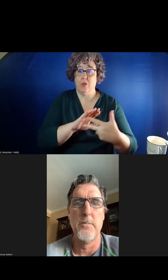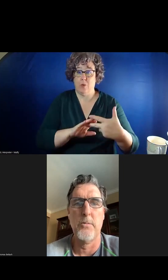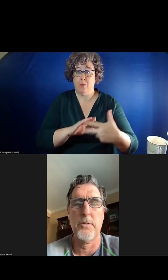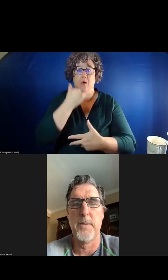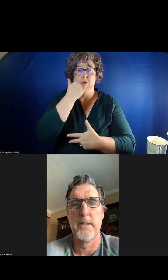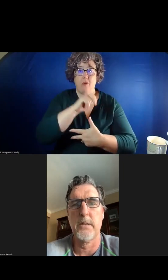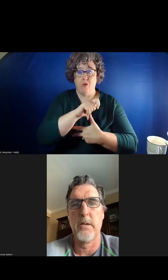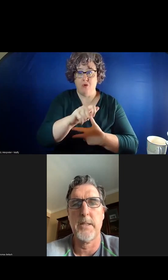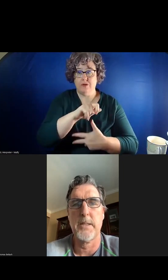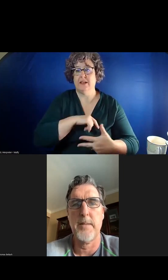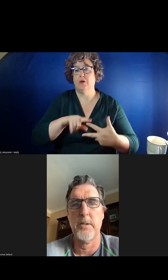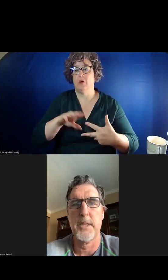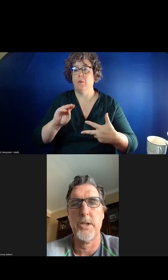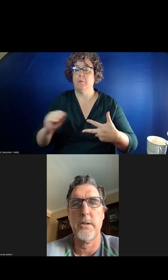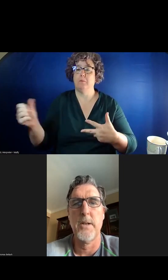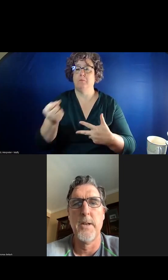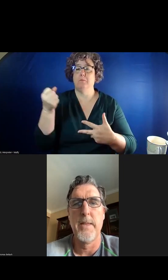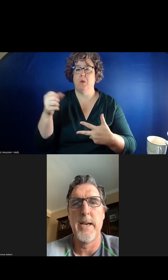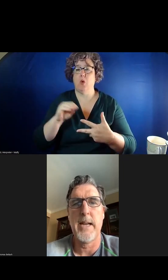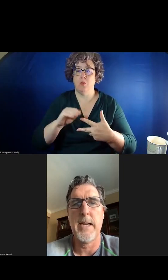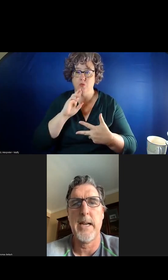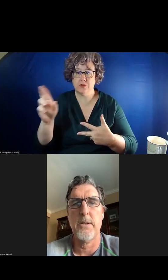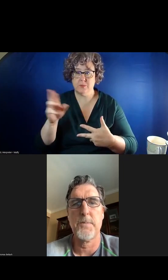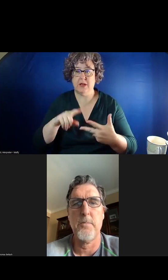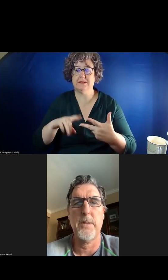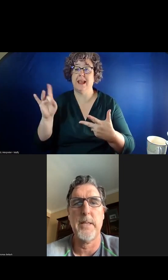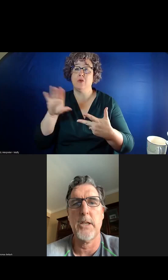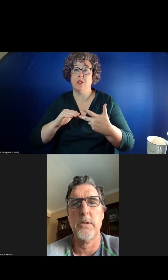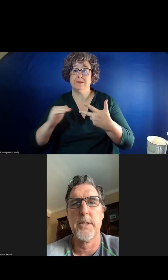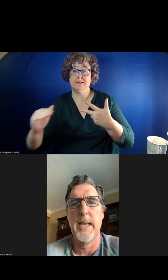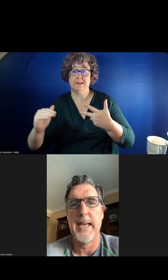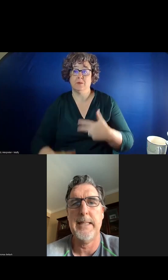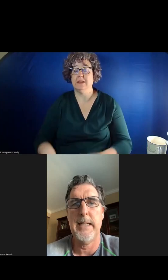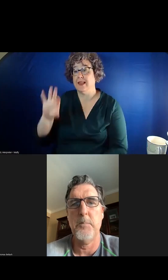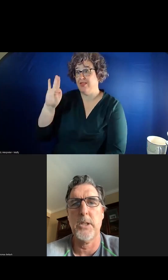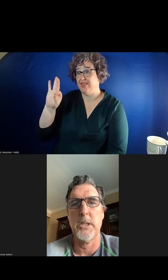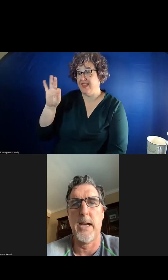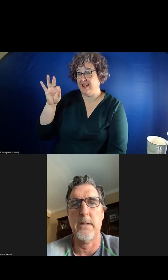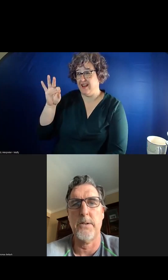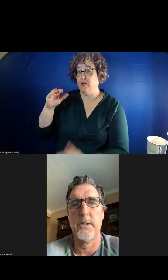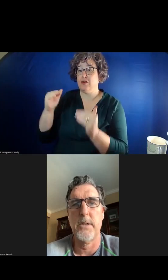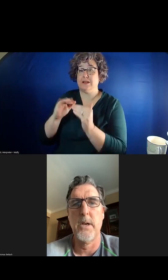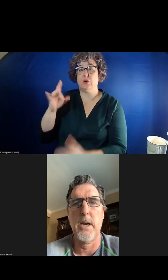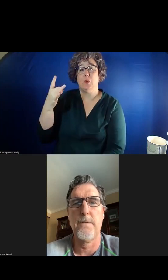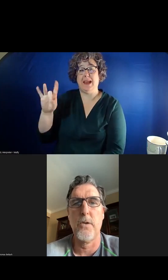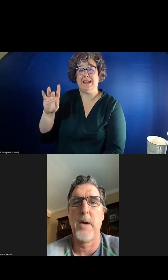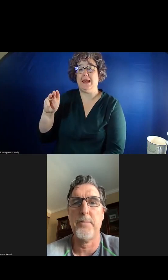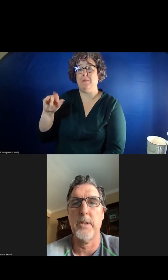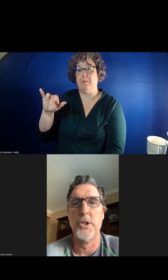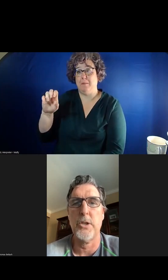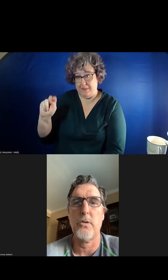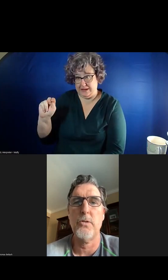center, mobile response, and crisis stabilization, that $9 per month equals $18 million